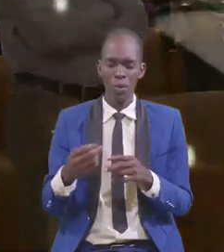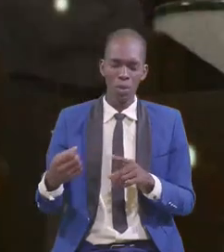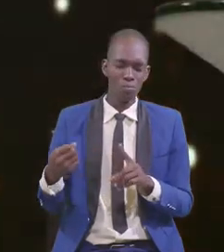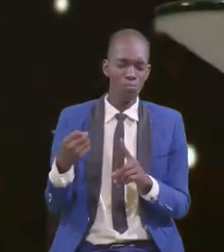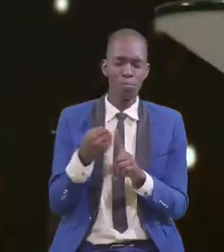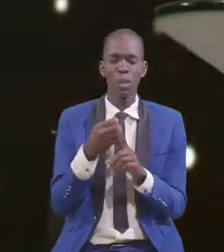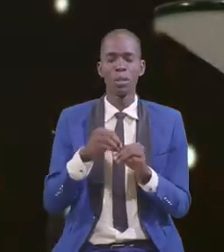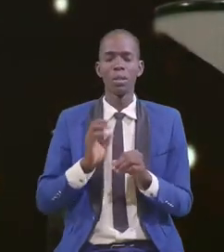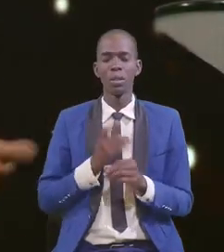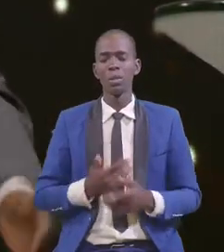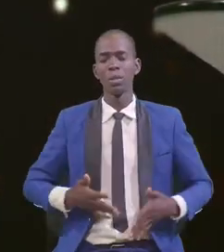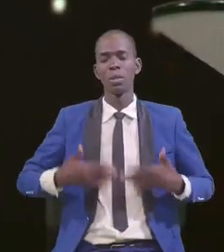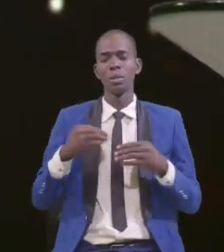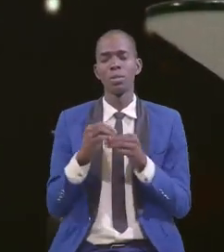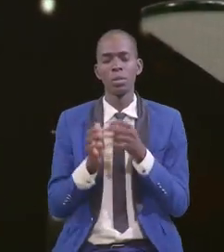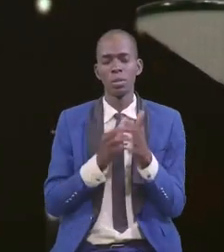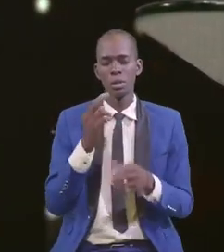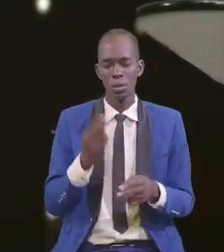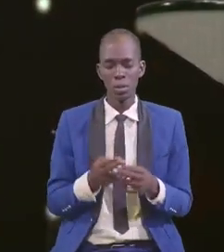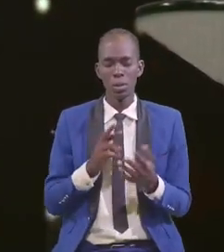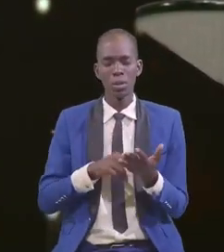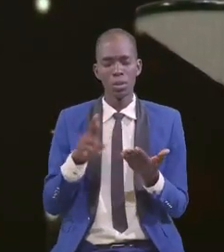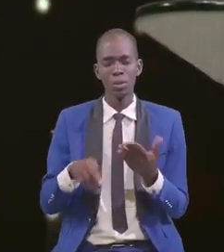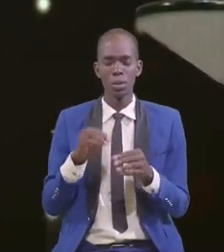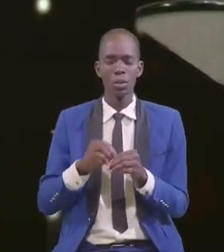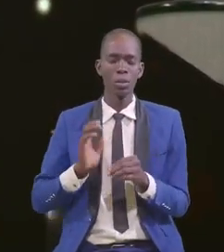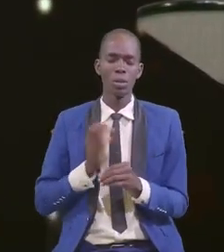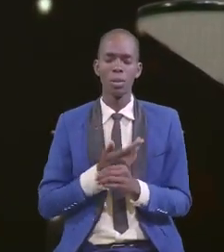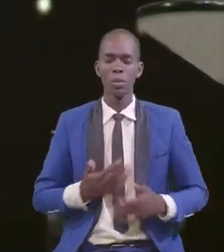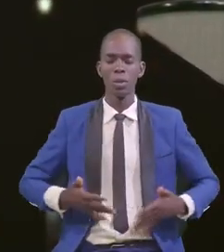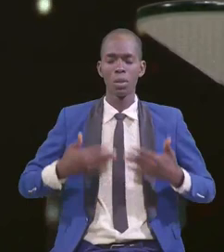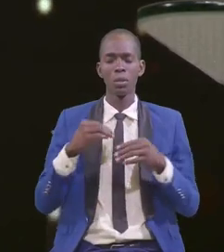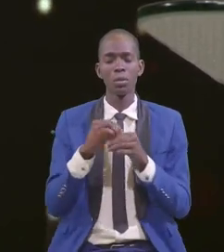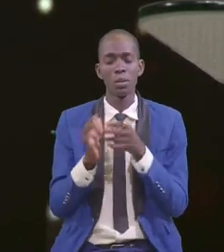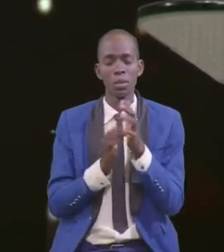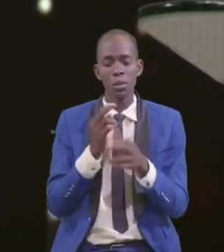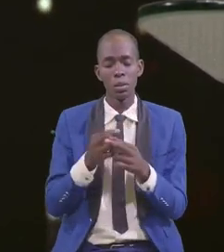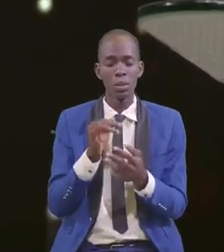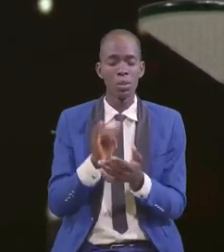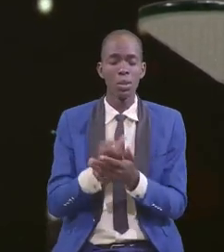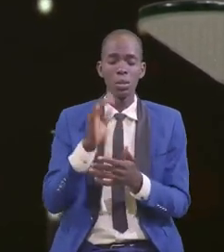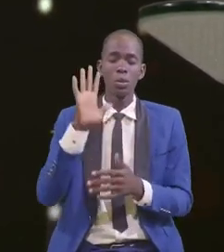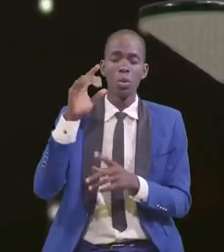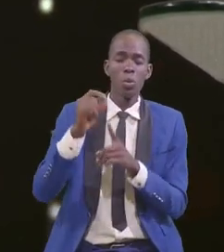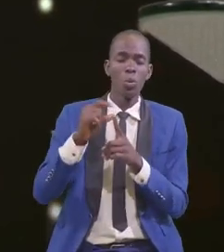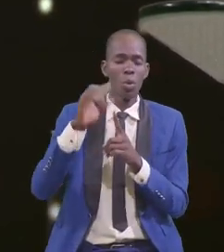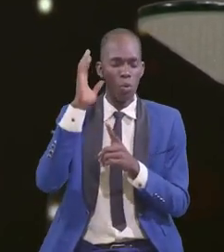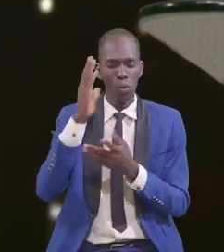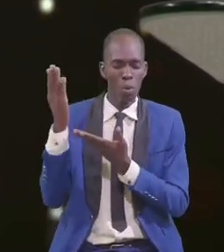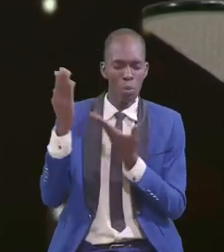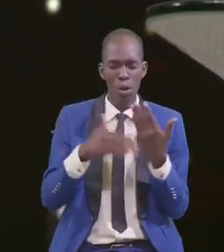our lives. Result in our lives. That the word will bear fruit in